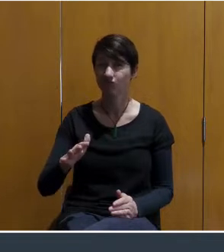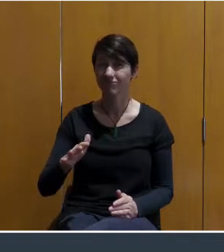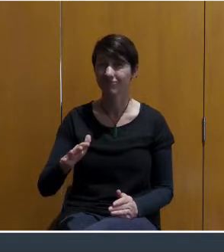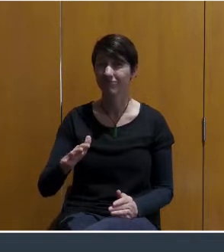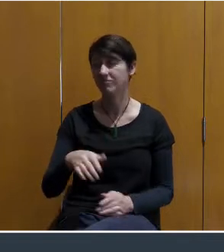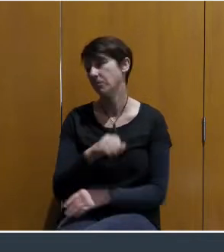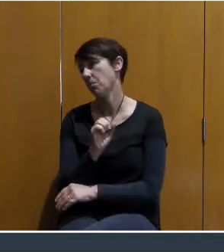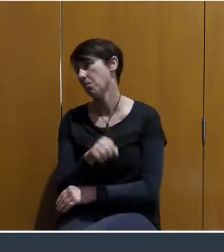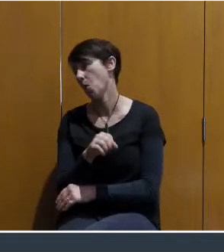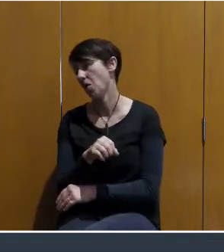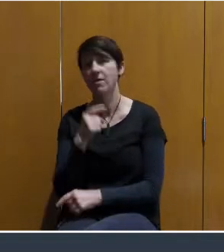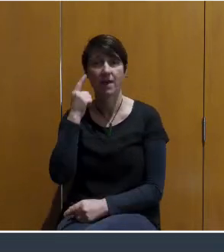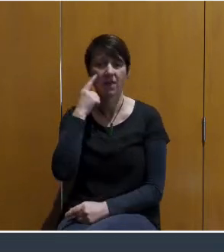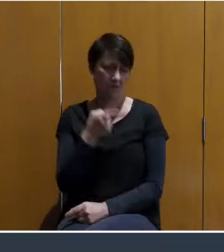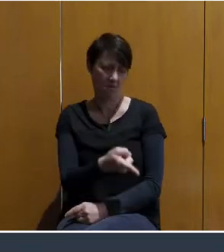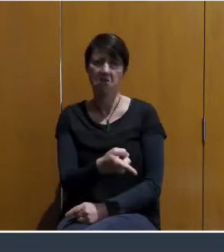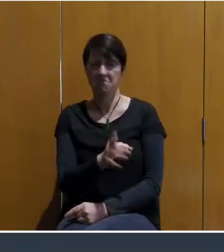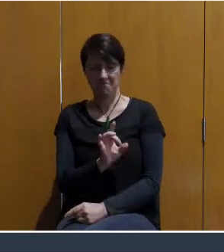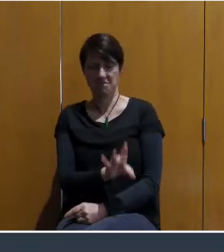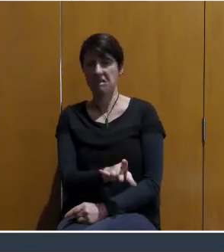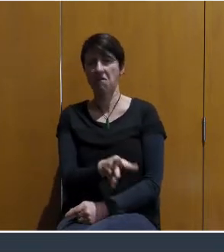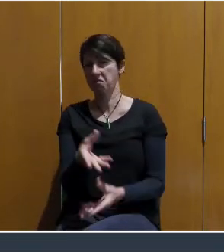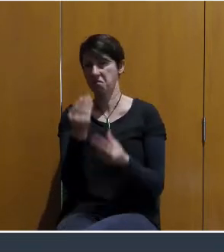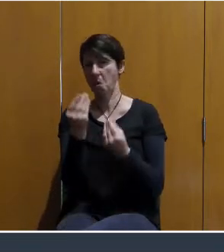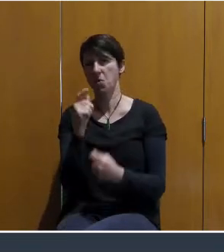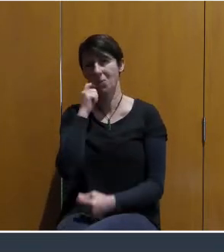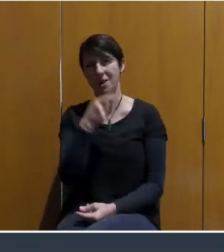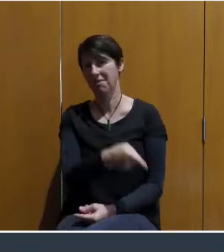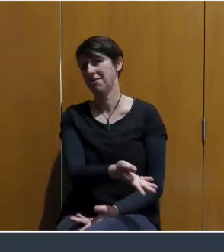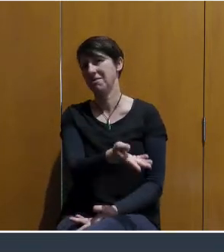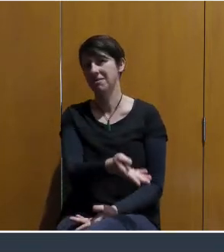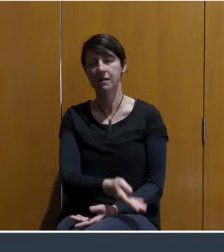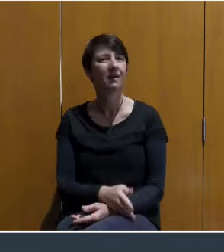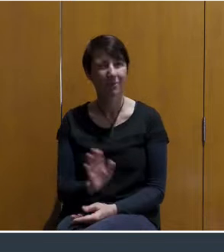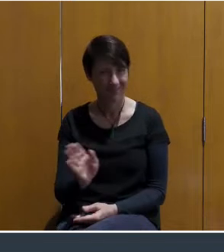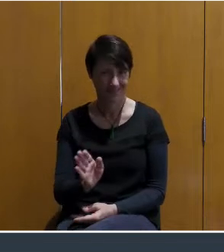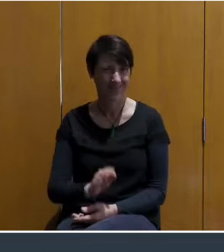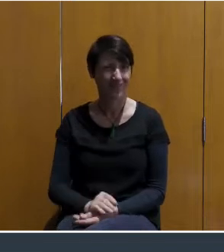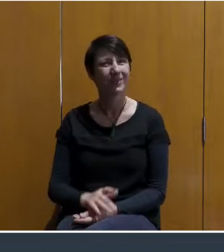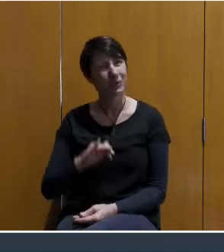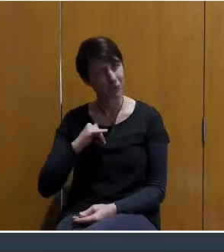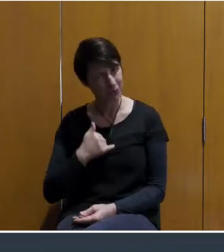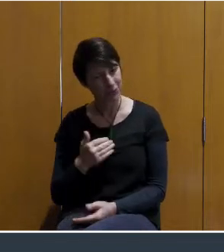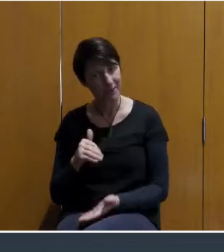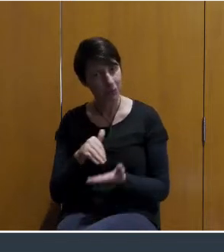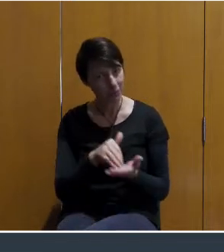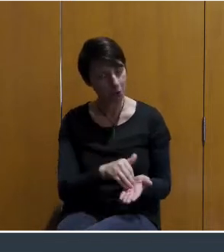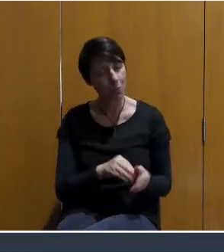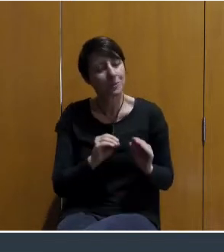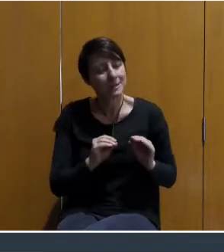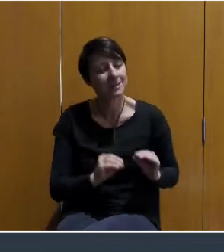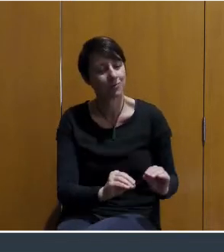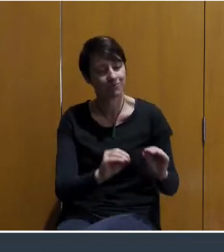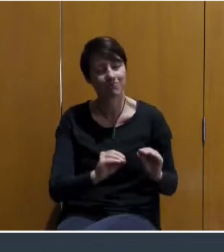just think the dog's going to learn, and it doesn't. We have to help them, really.